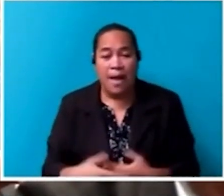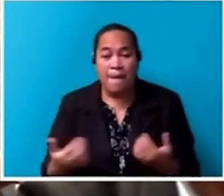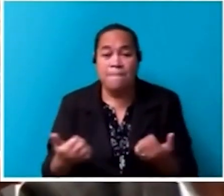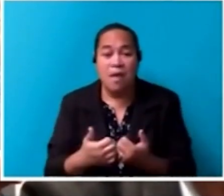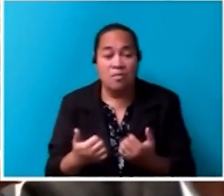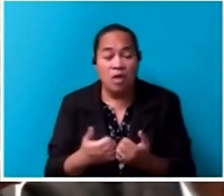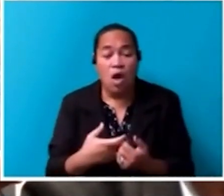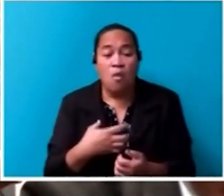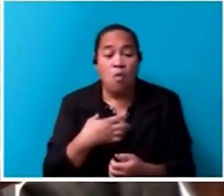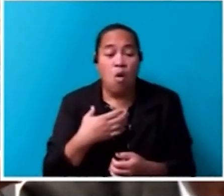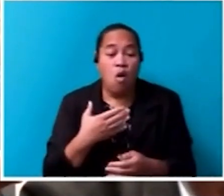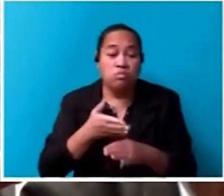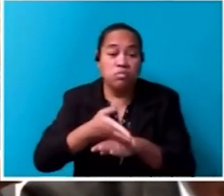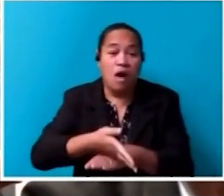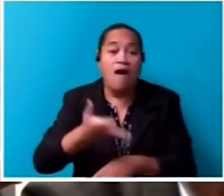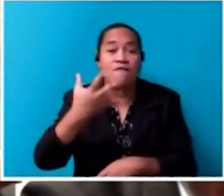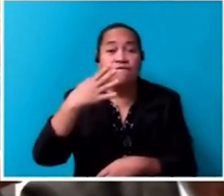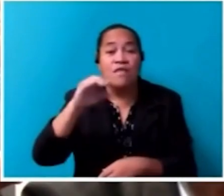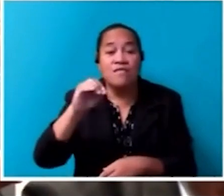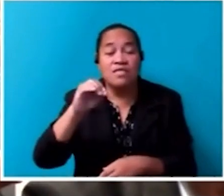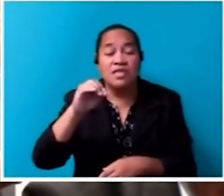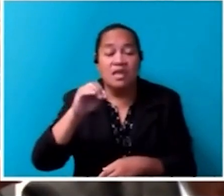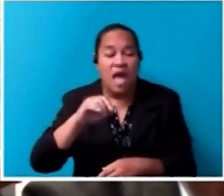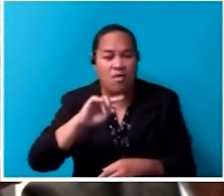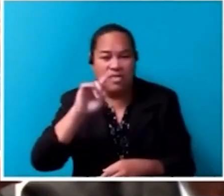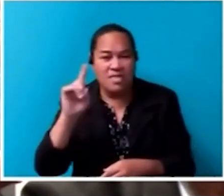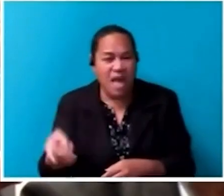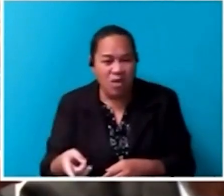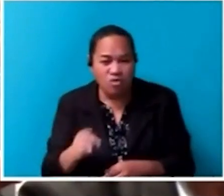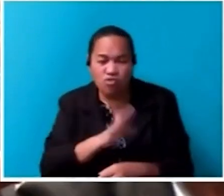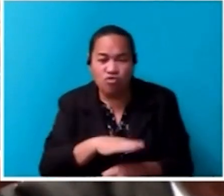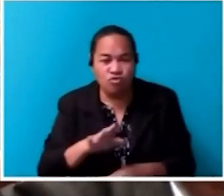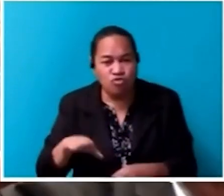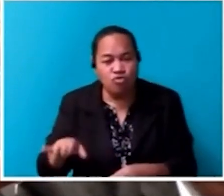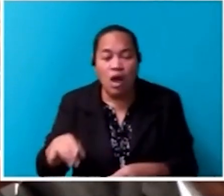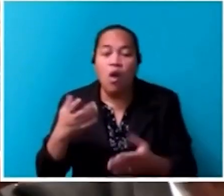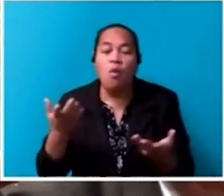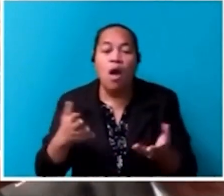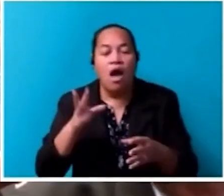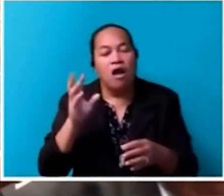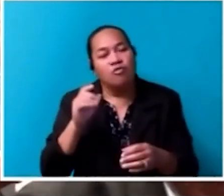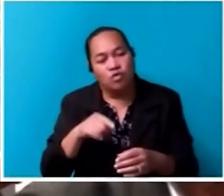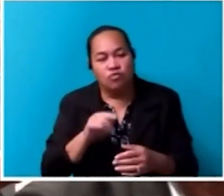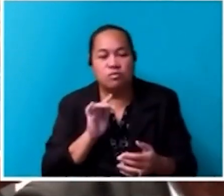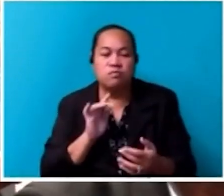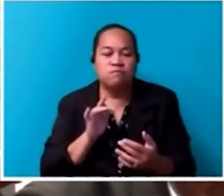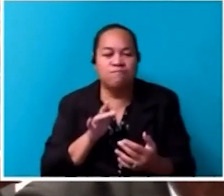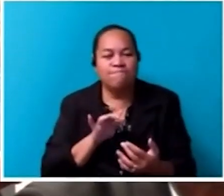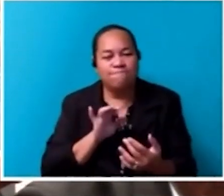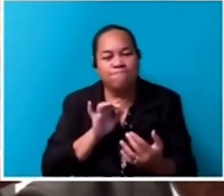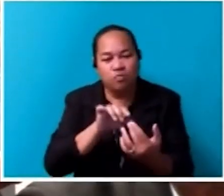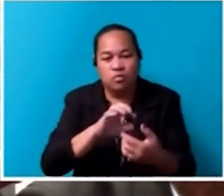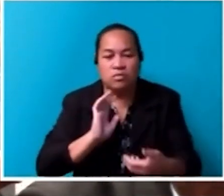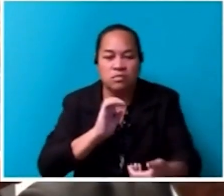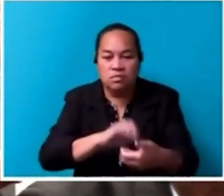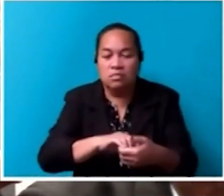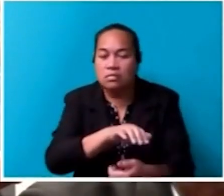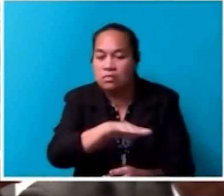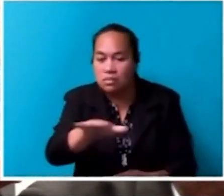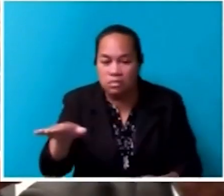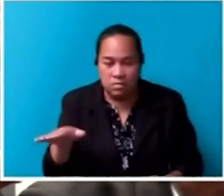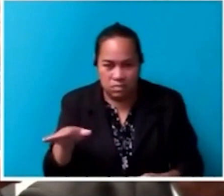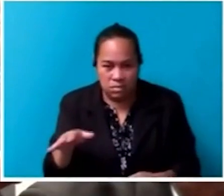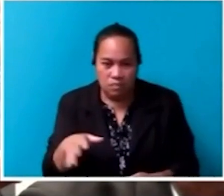50 street youths, adults and children were reached across Lautoka and Nandi. All completed